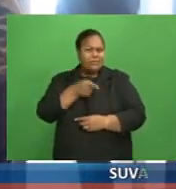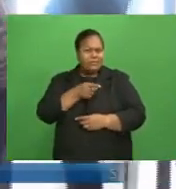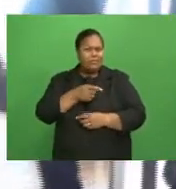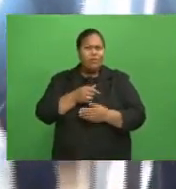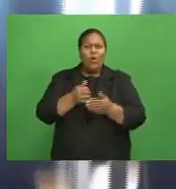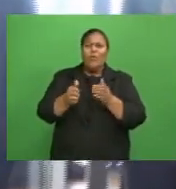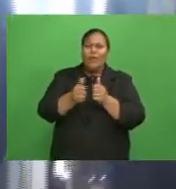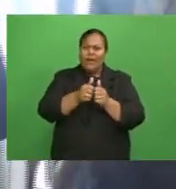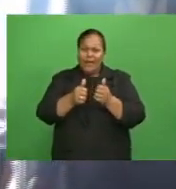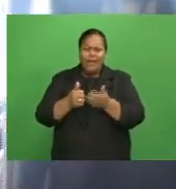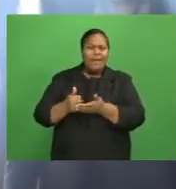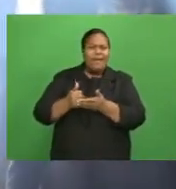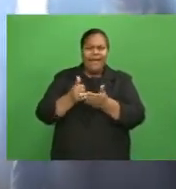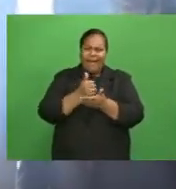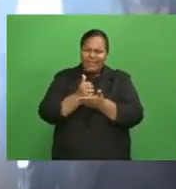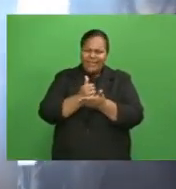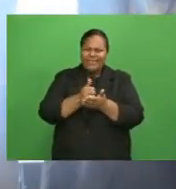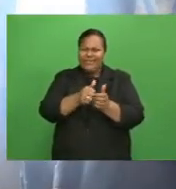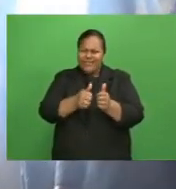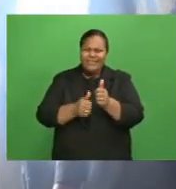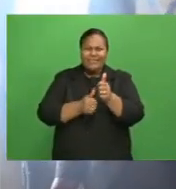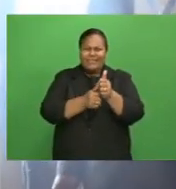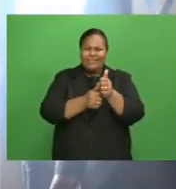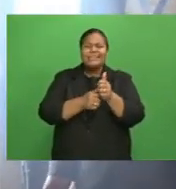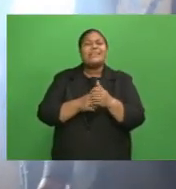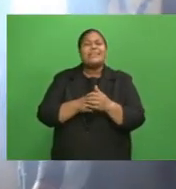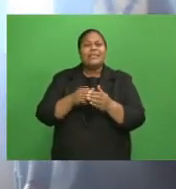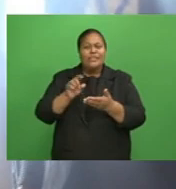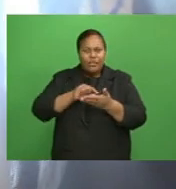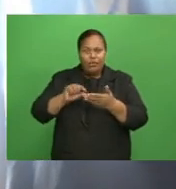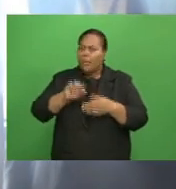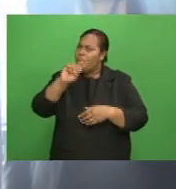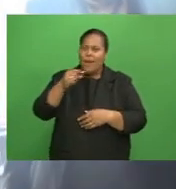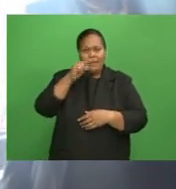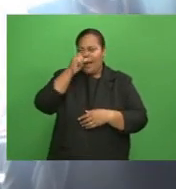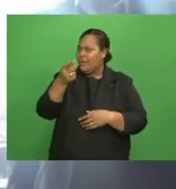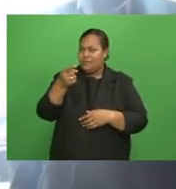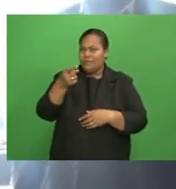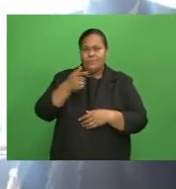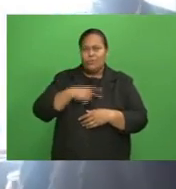can't do so without first advertising a vacancy. General election